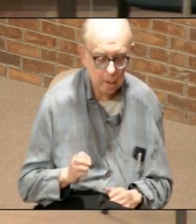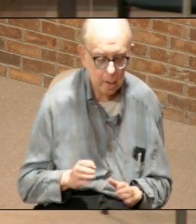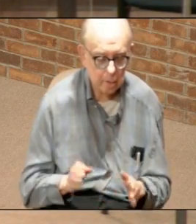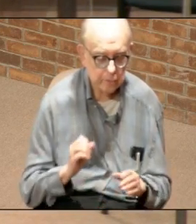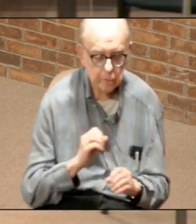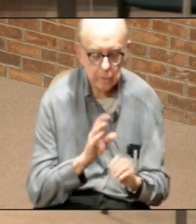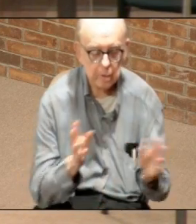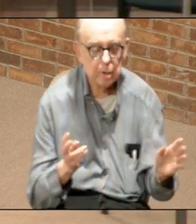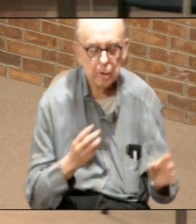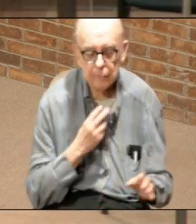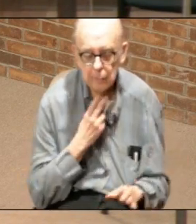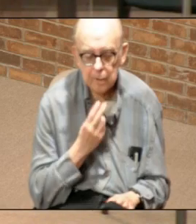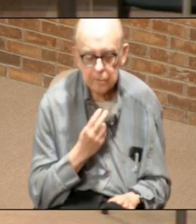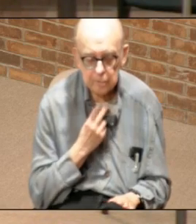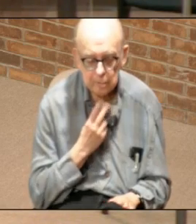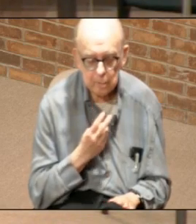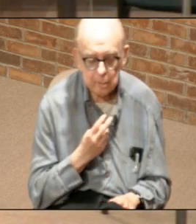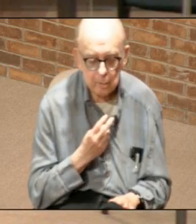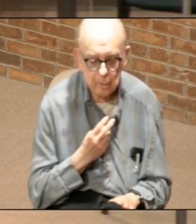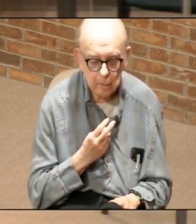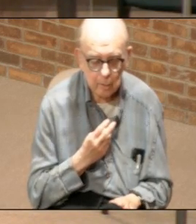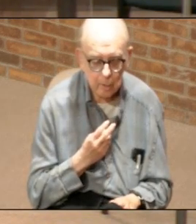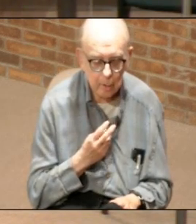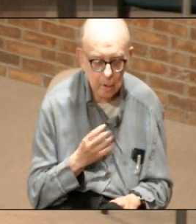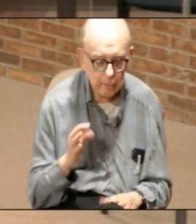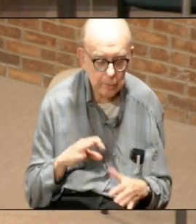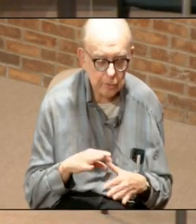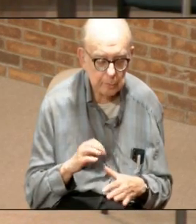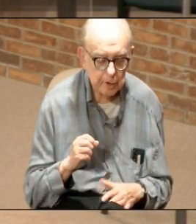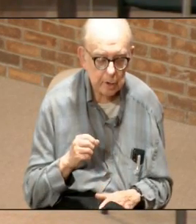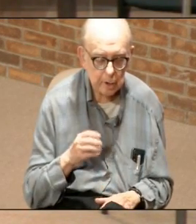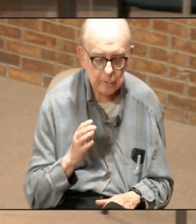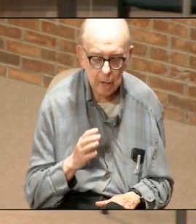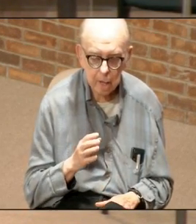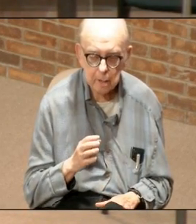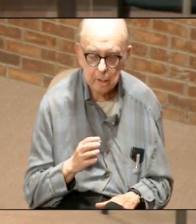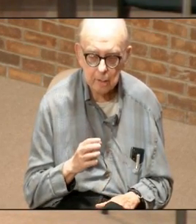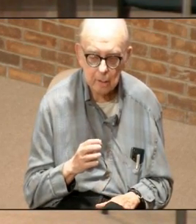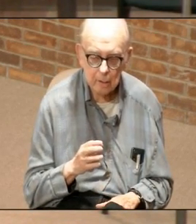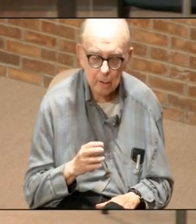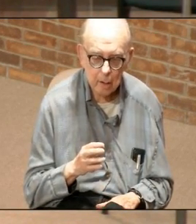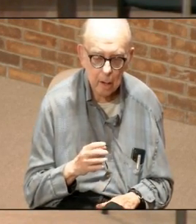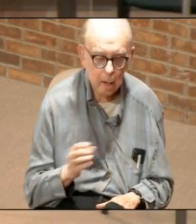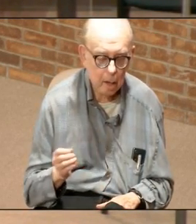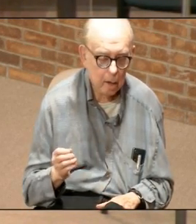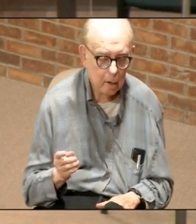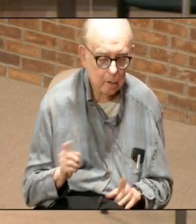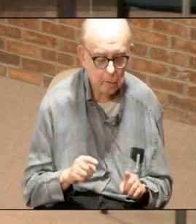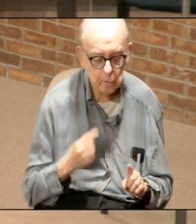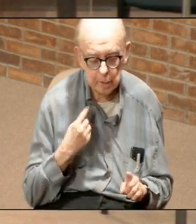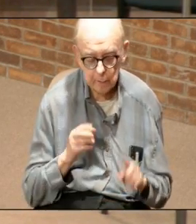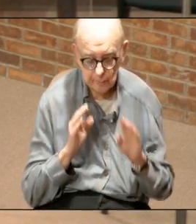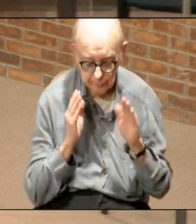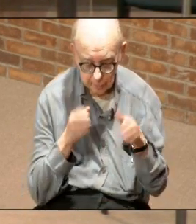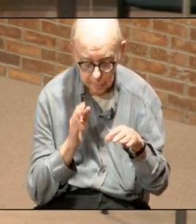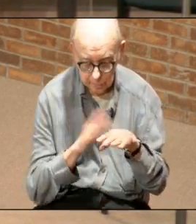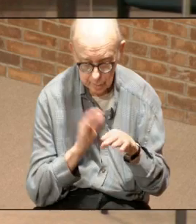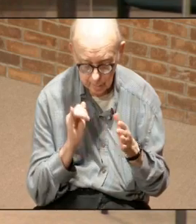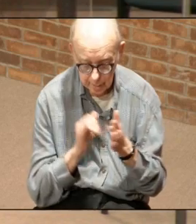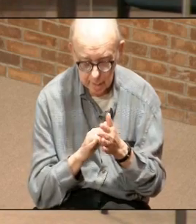clear voice of the Spirit of God. And when we focus on